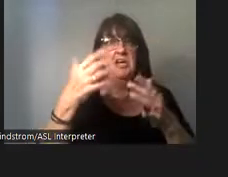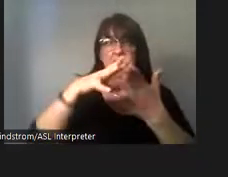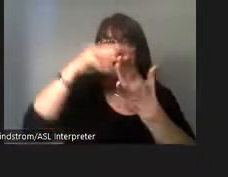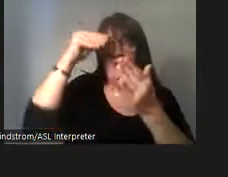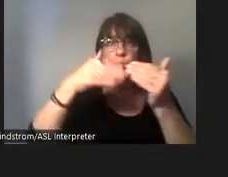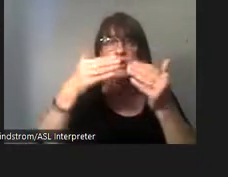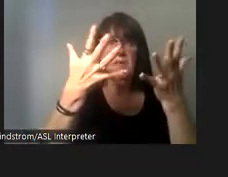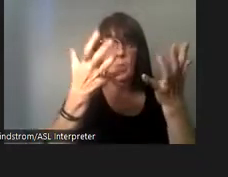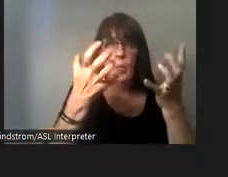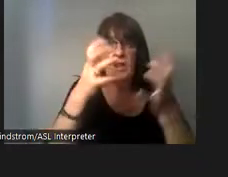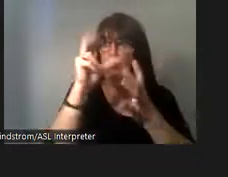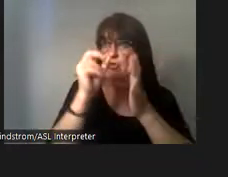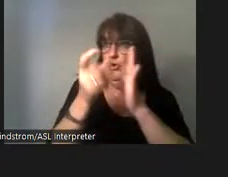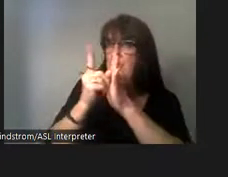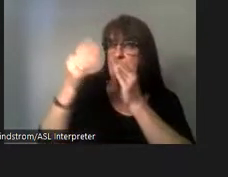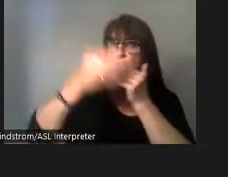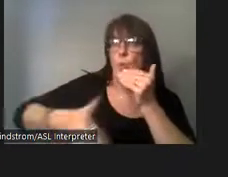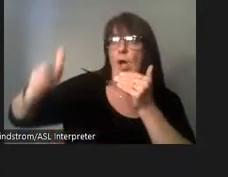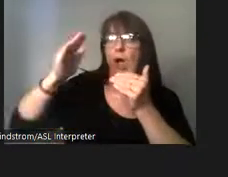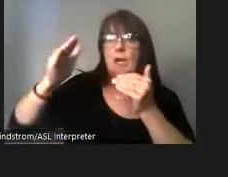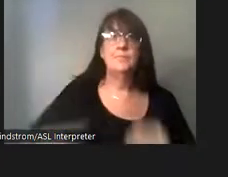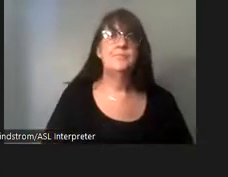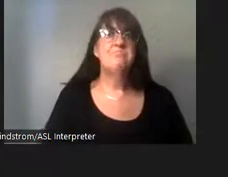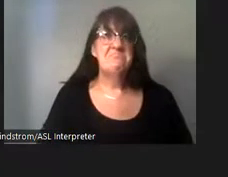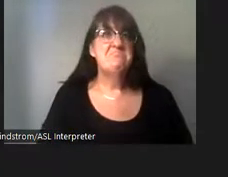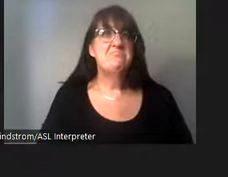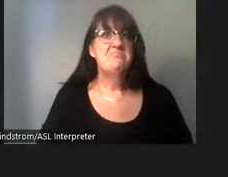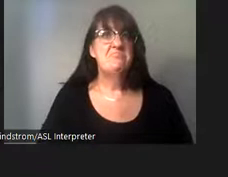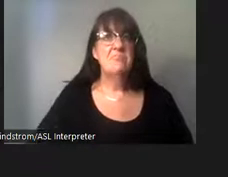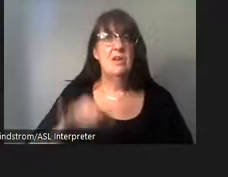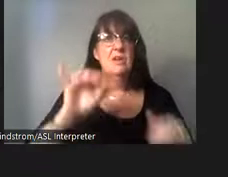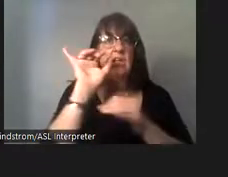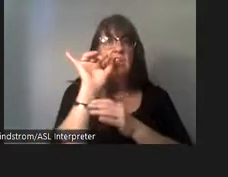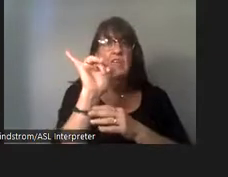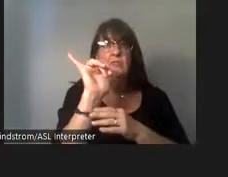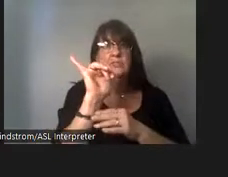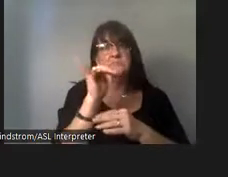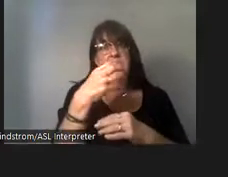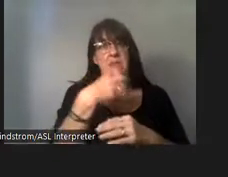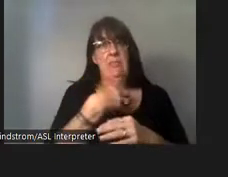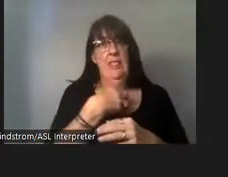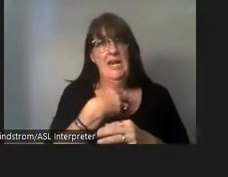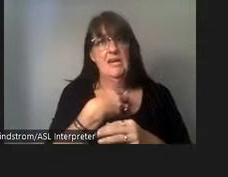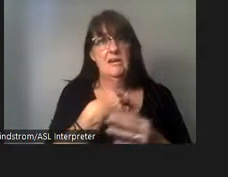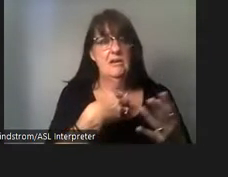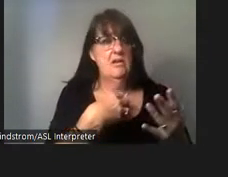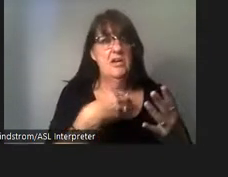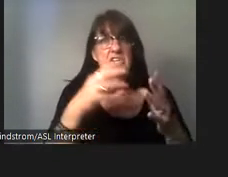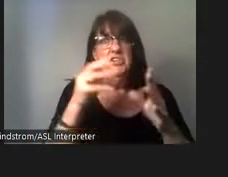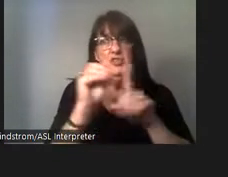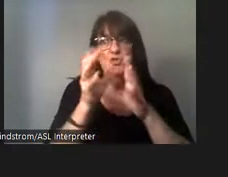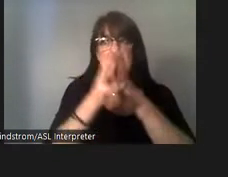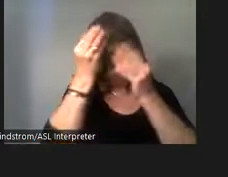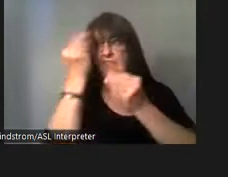on. So, and that was a complaint on all of our critiques, was that, you know, it's too much information for